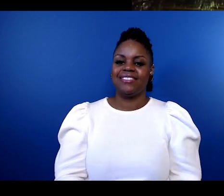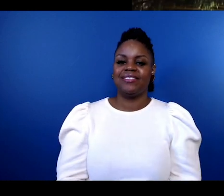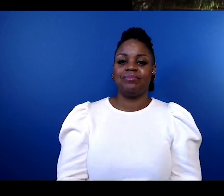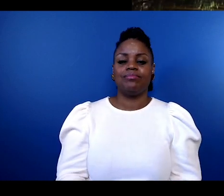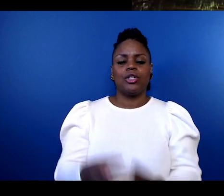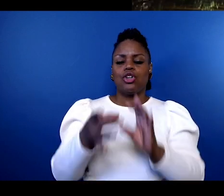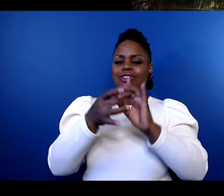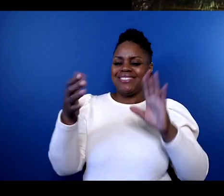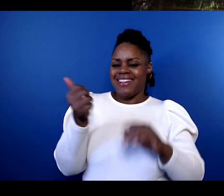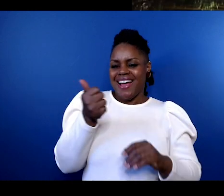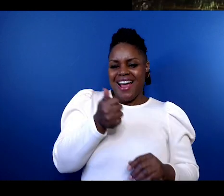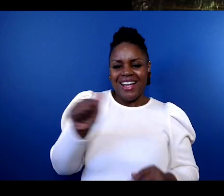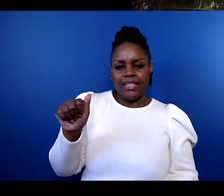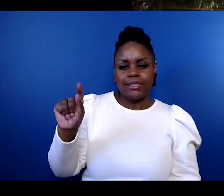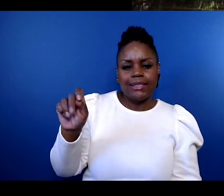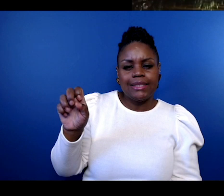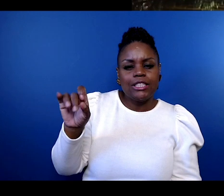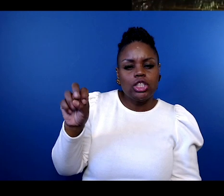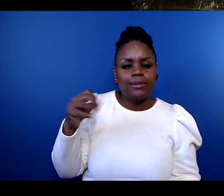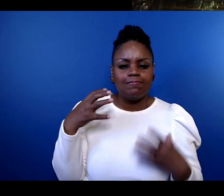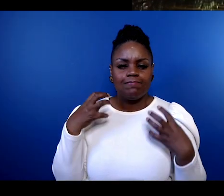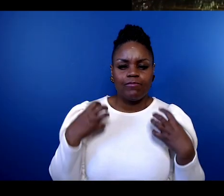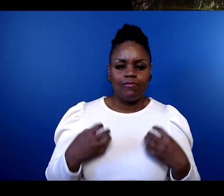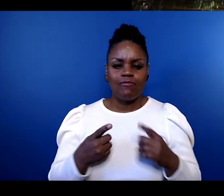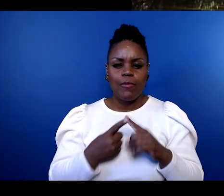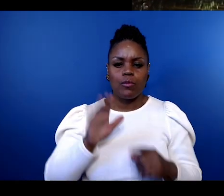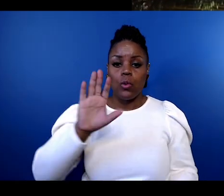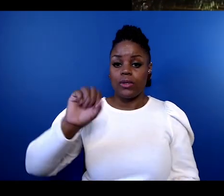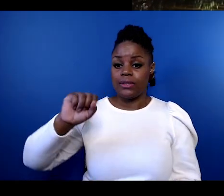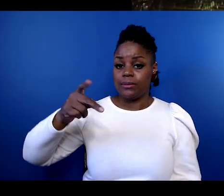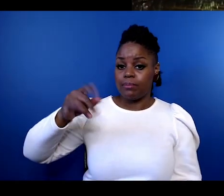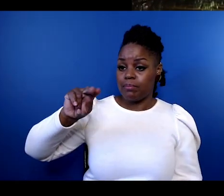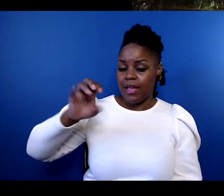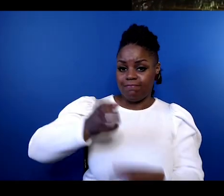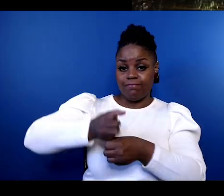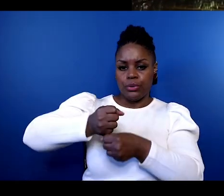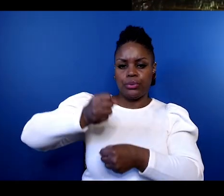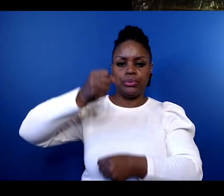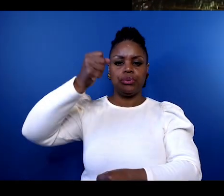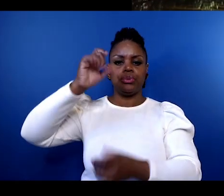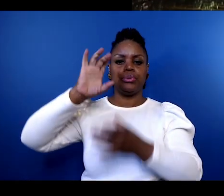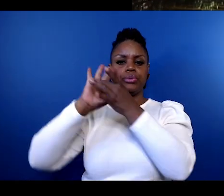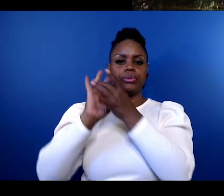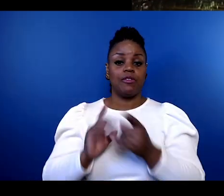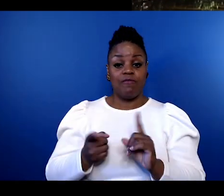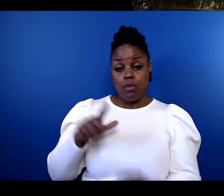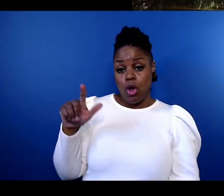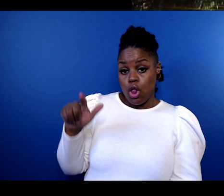Relax the cheeks and the eyebrows and the rest of the face.